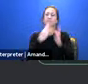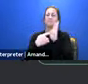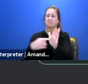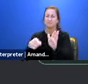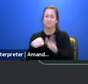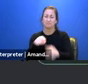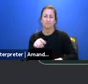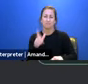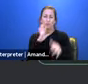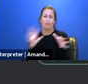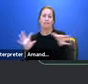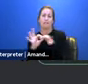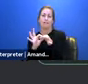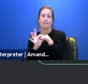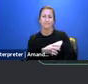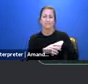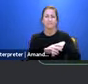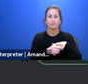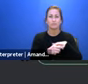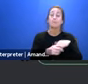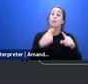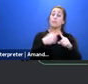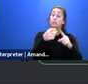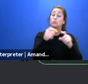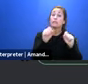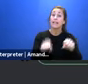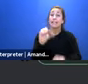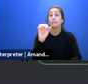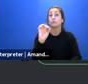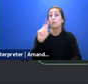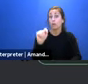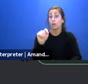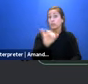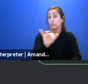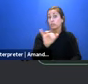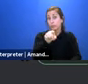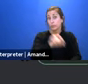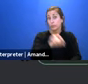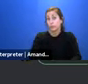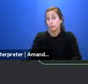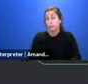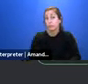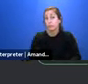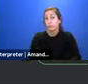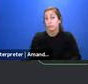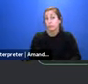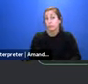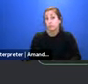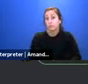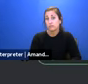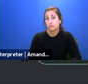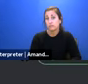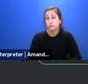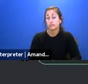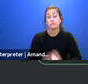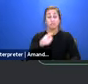you'll be able to sort where they are in each bond phase. These are currently the only ones that we have for the ones that are listed, but you'll be able to see their status as well as